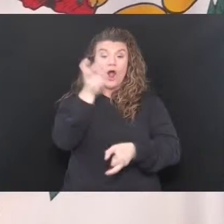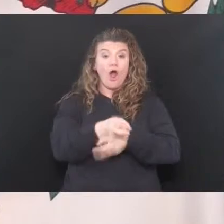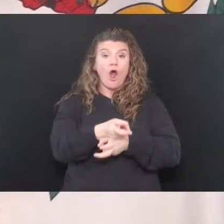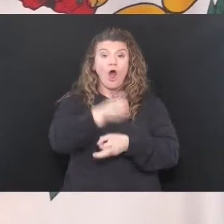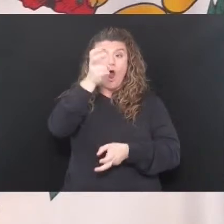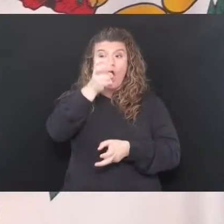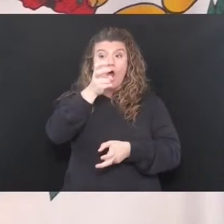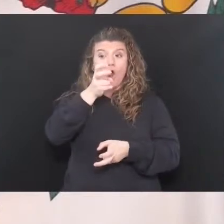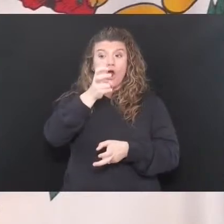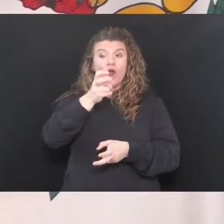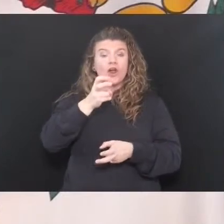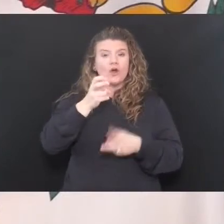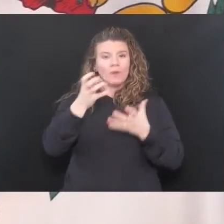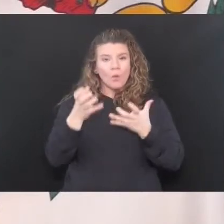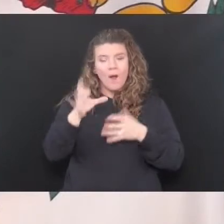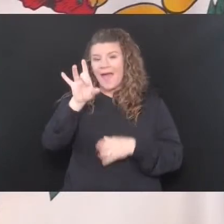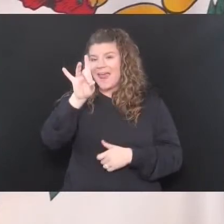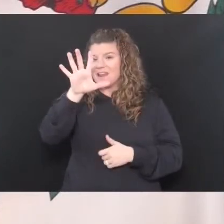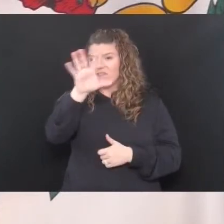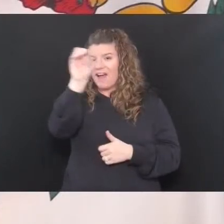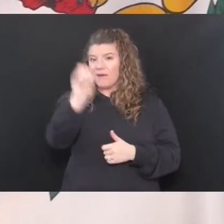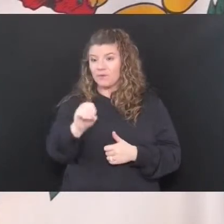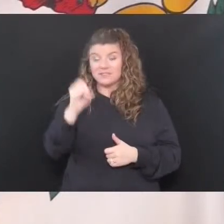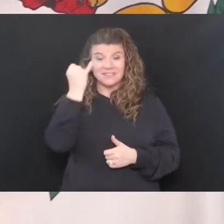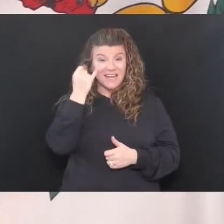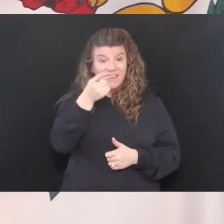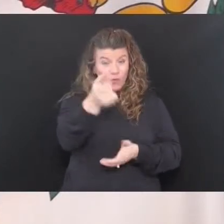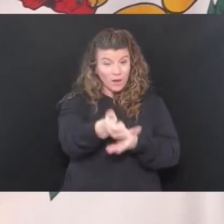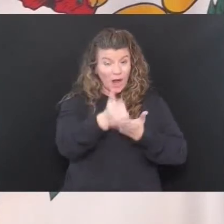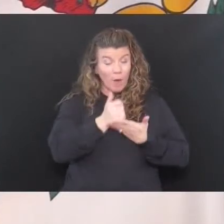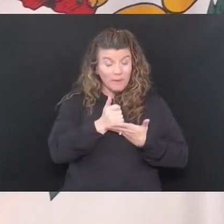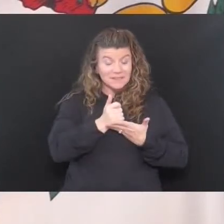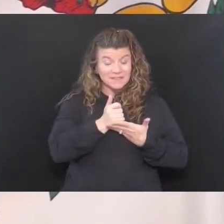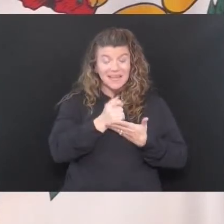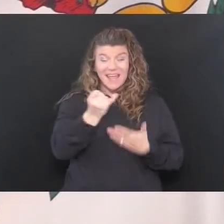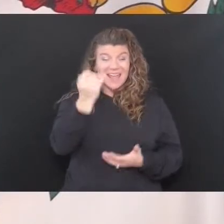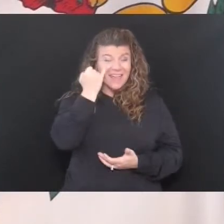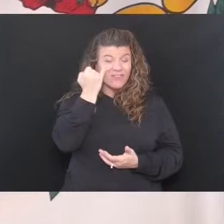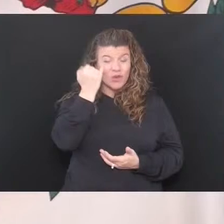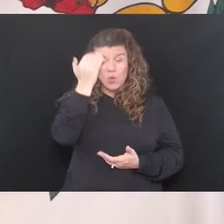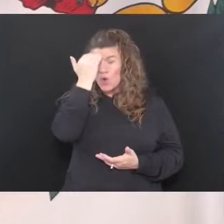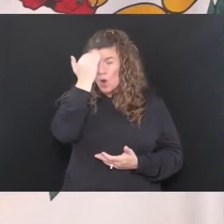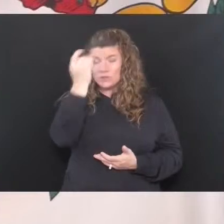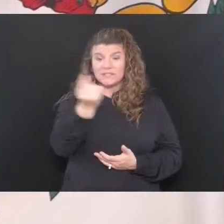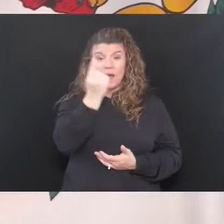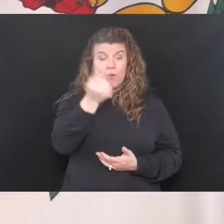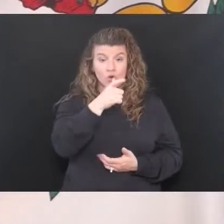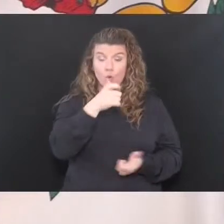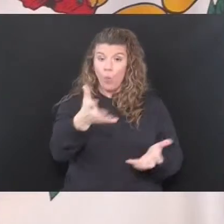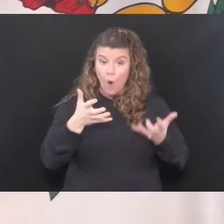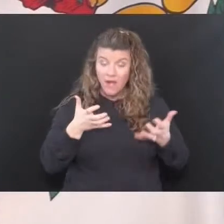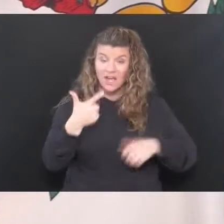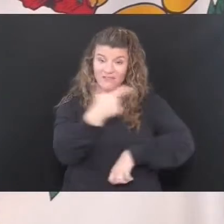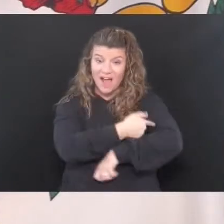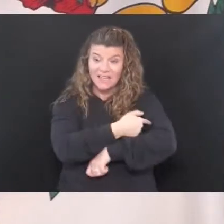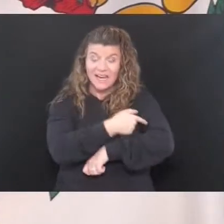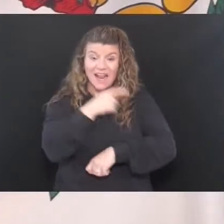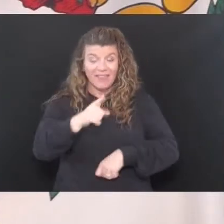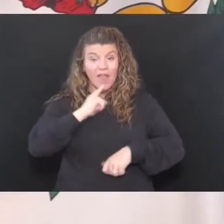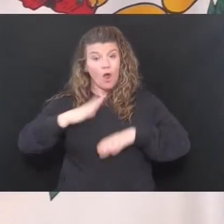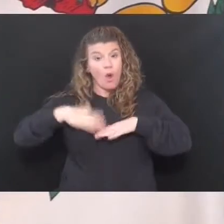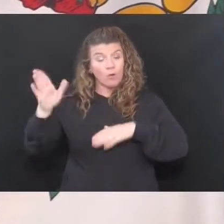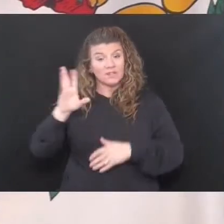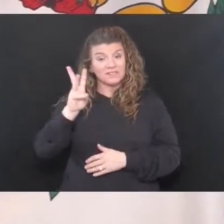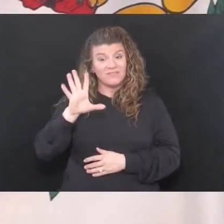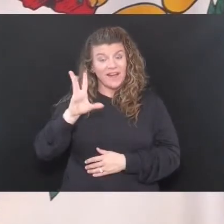hard to get to 85%. If you can help us with that, if you know someone that's wanting to get vaccinated and they're 65